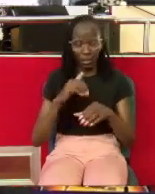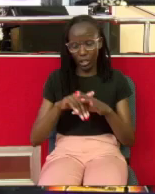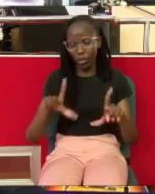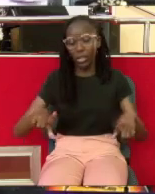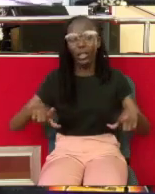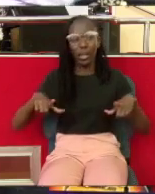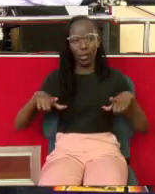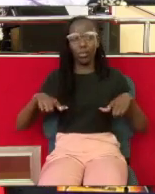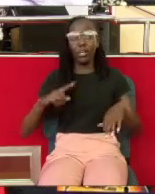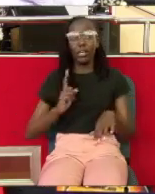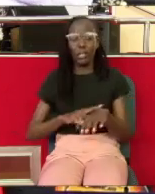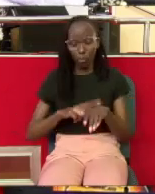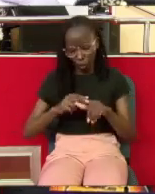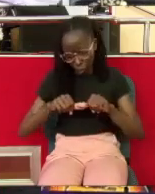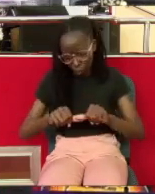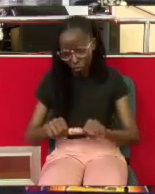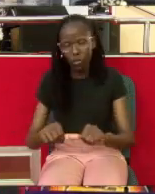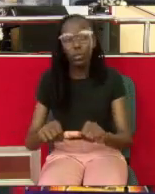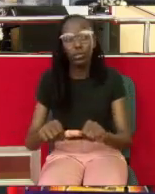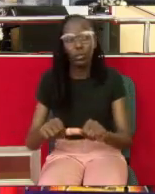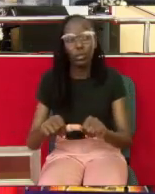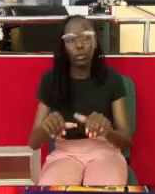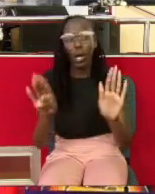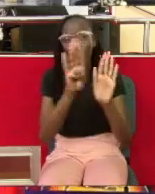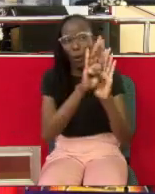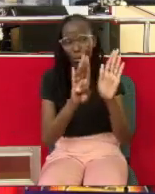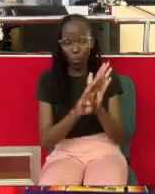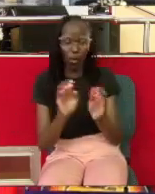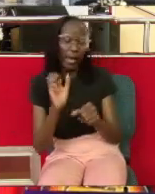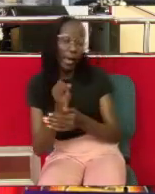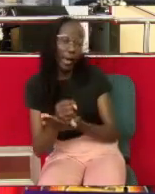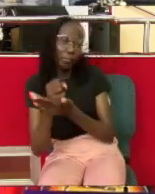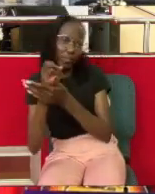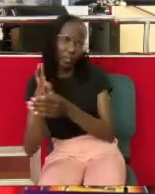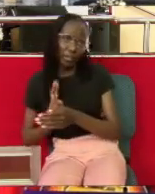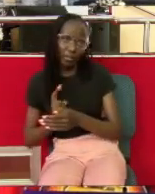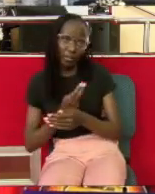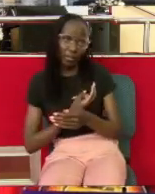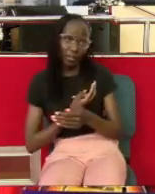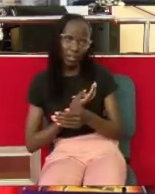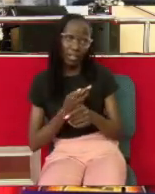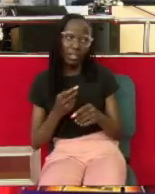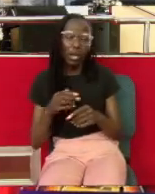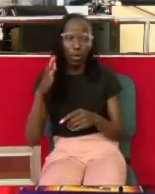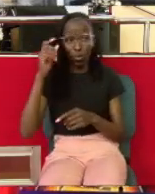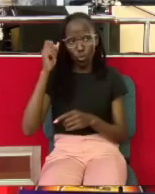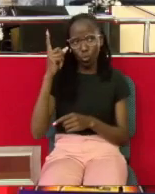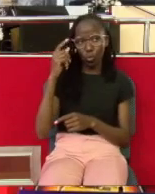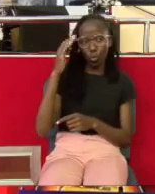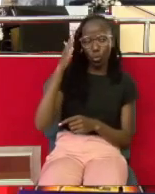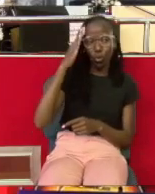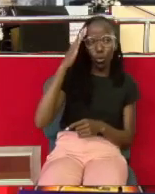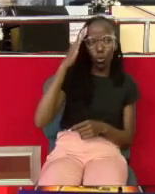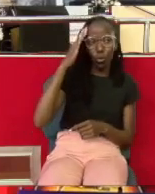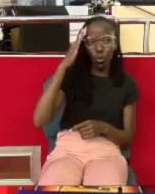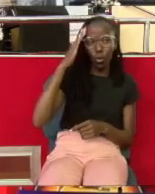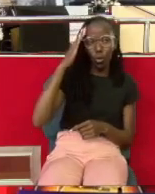As we continue, the Bible helps us to acknowledge the sovereignty of